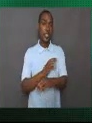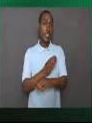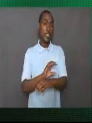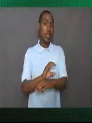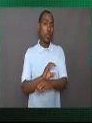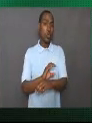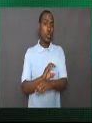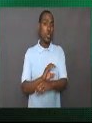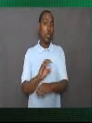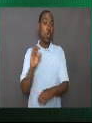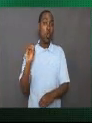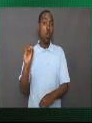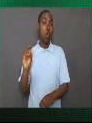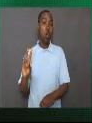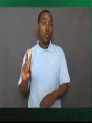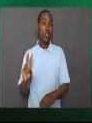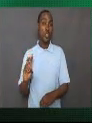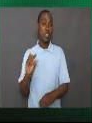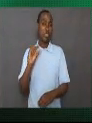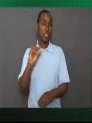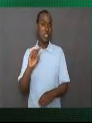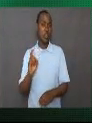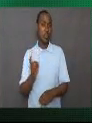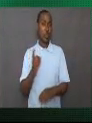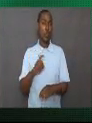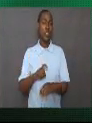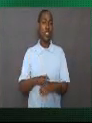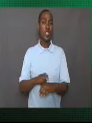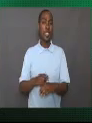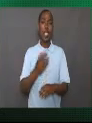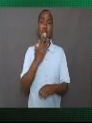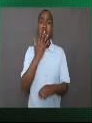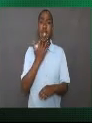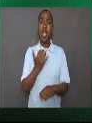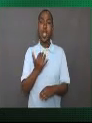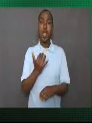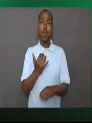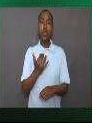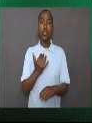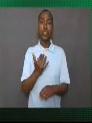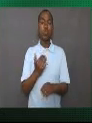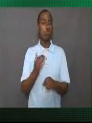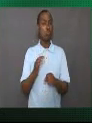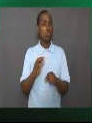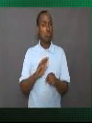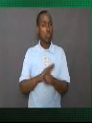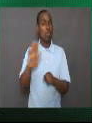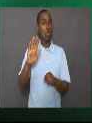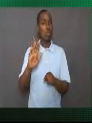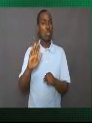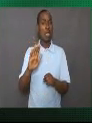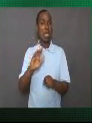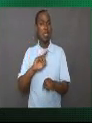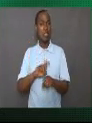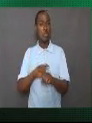of oxygen, the blood is unable to supply it fast enough.